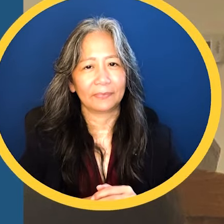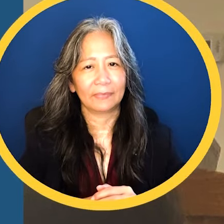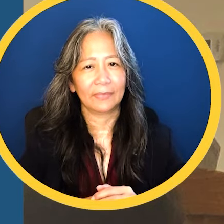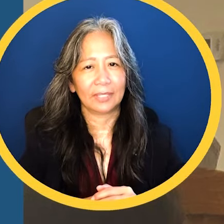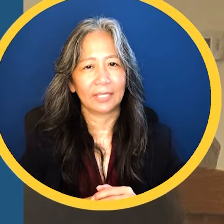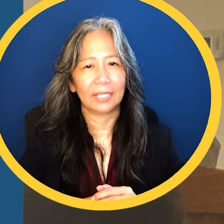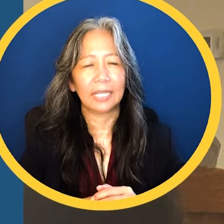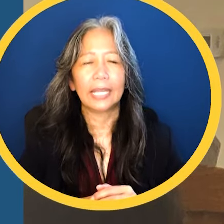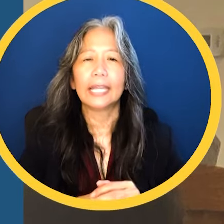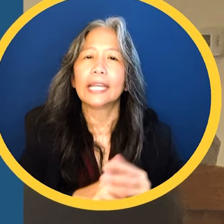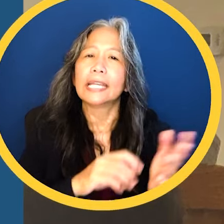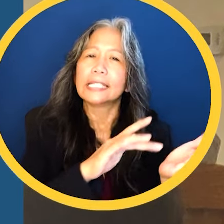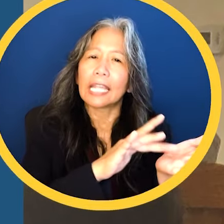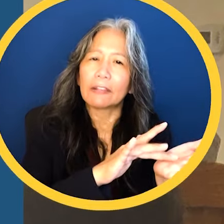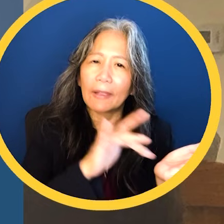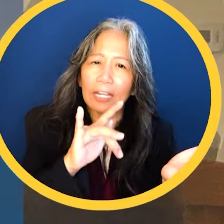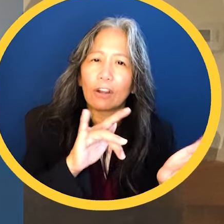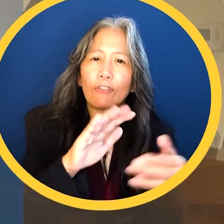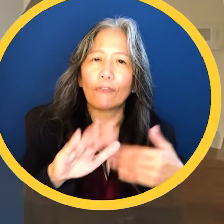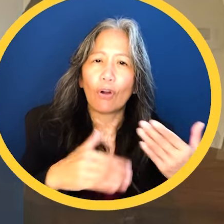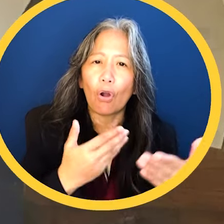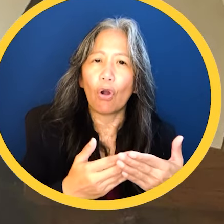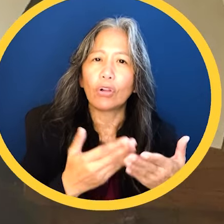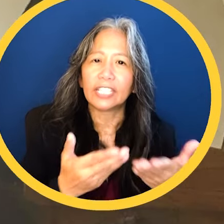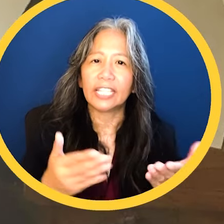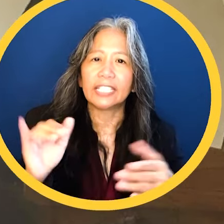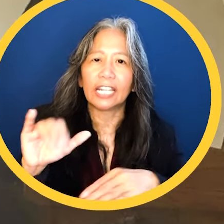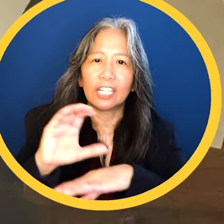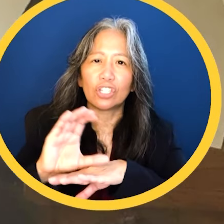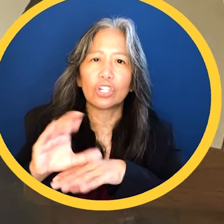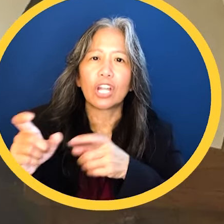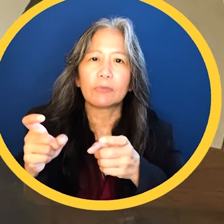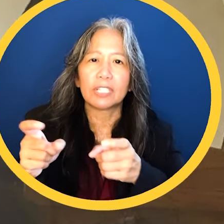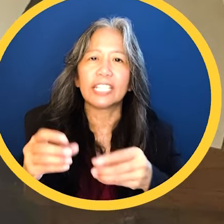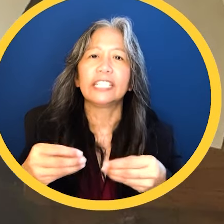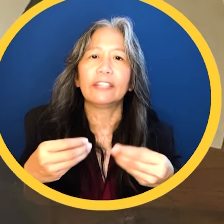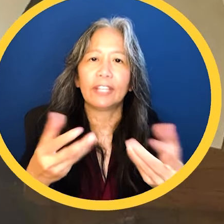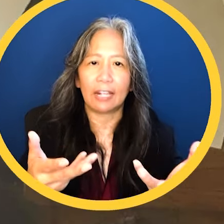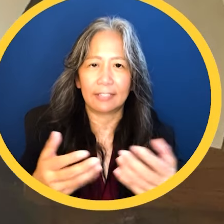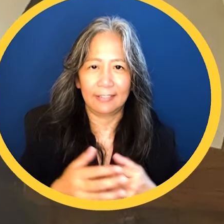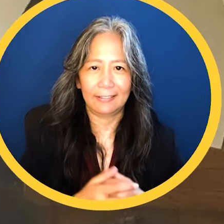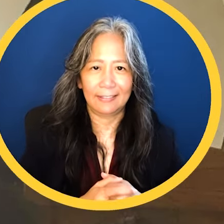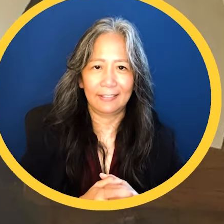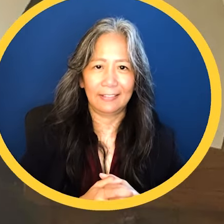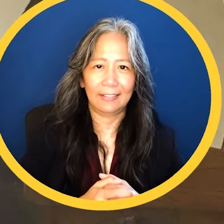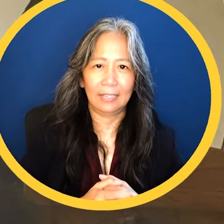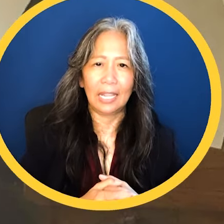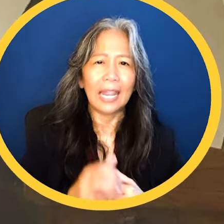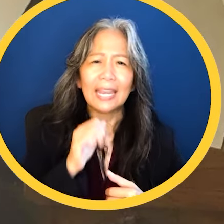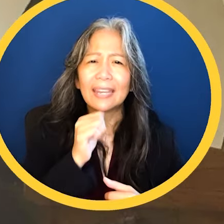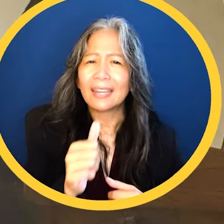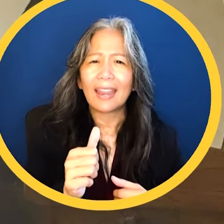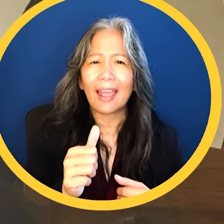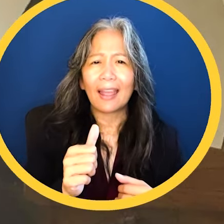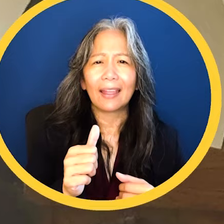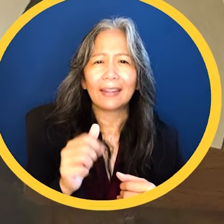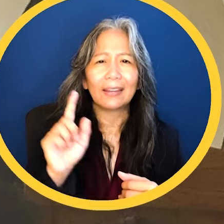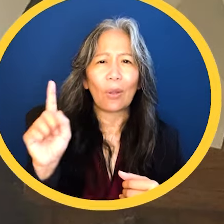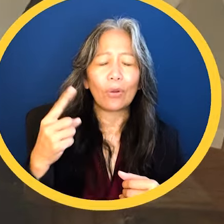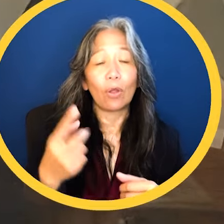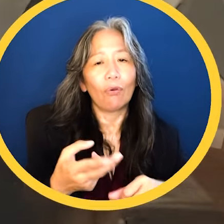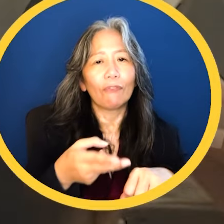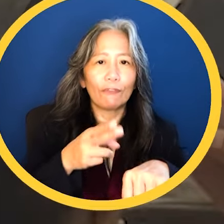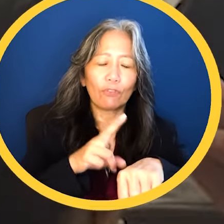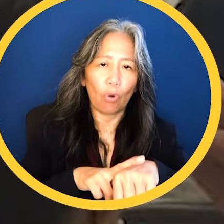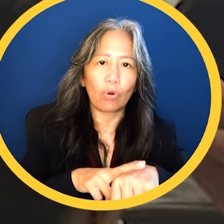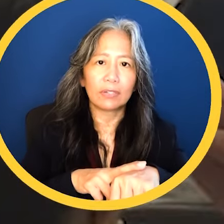take advantage of all of the things that the church administration is giving us. You know, not just, you know, of